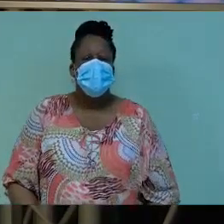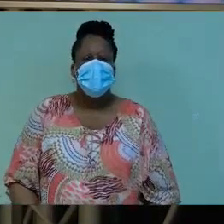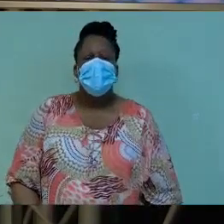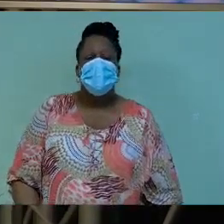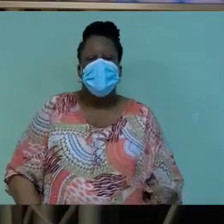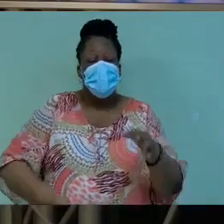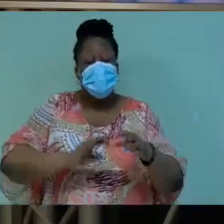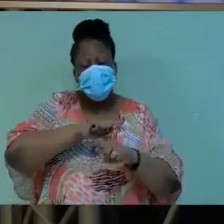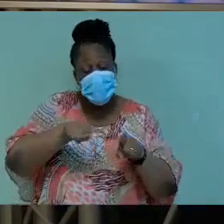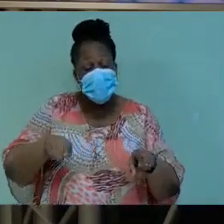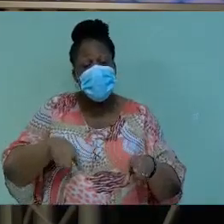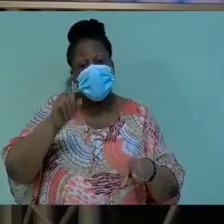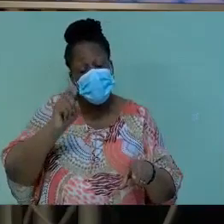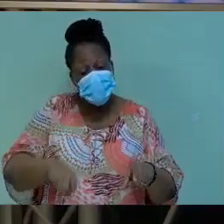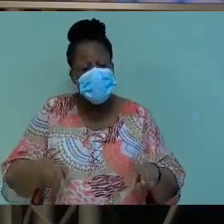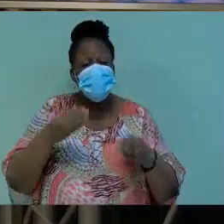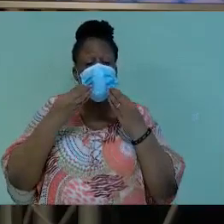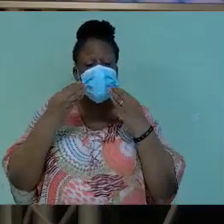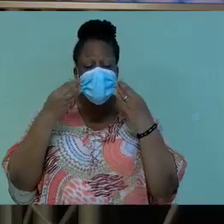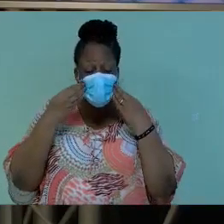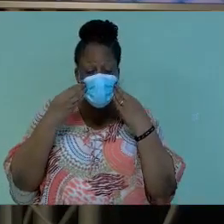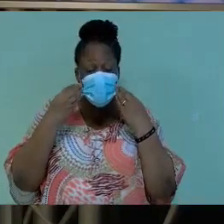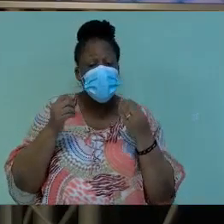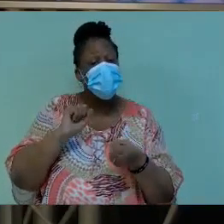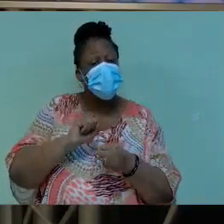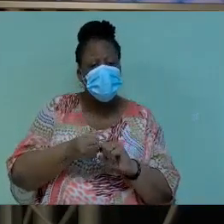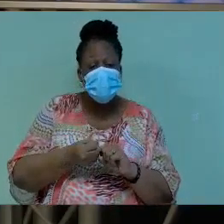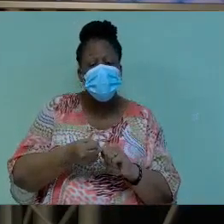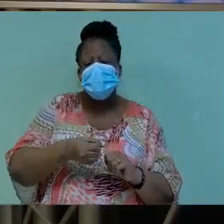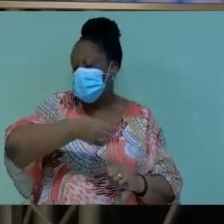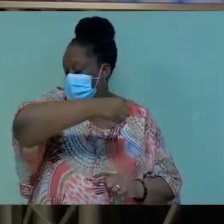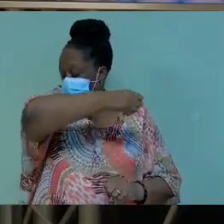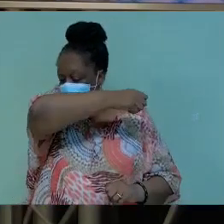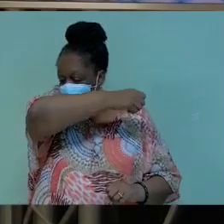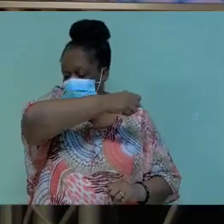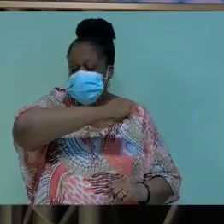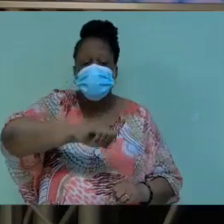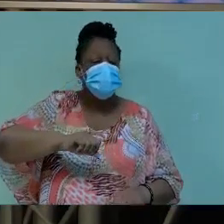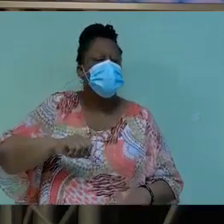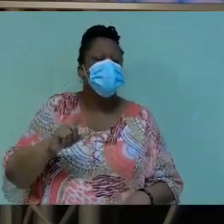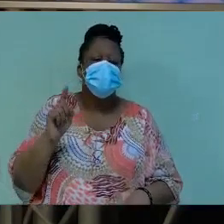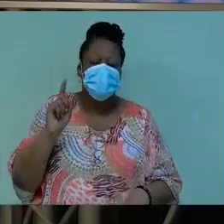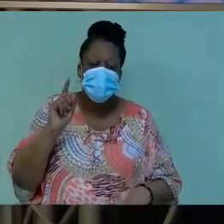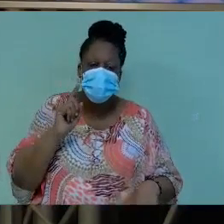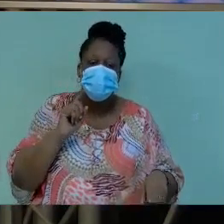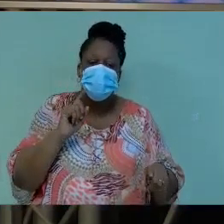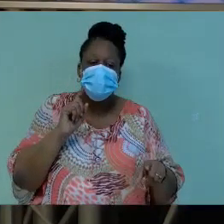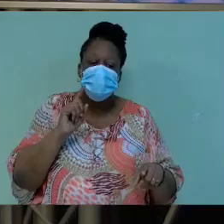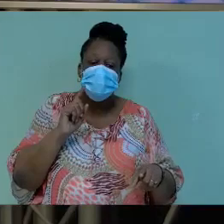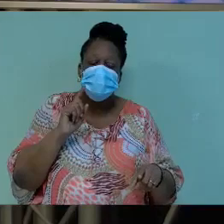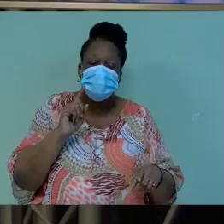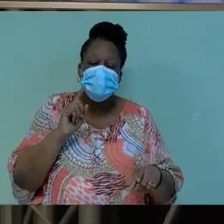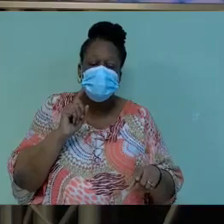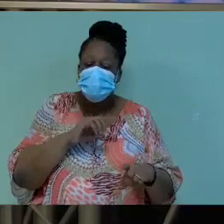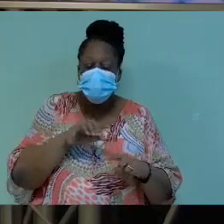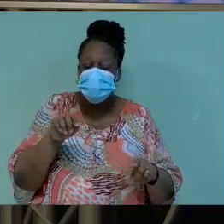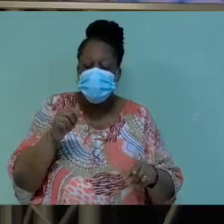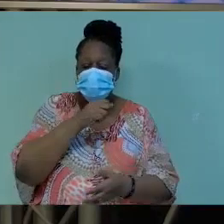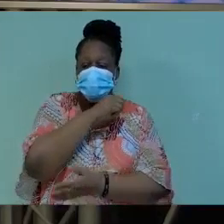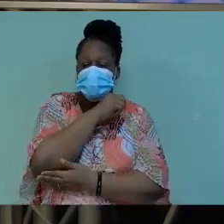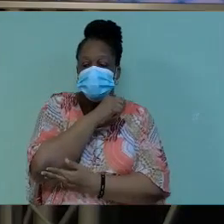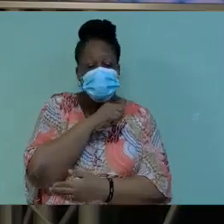hopefully if you're doing that, there would not be any significant contamination by the elbow. But one of the things you can opt to do also is just not